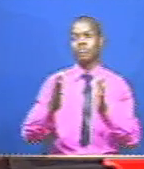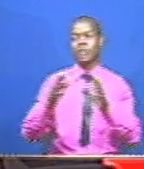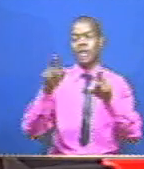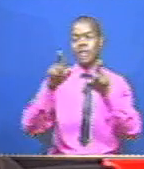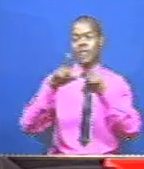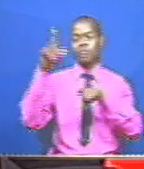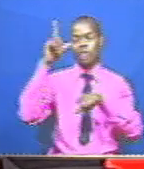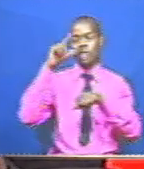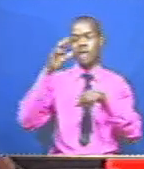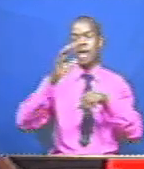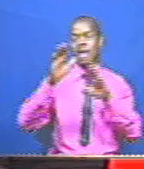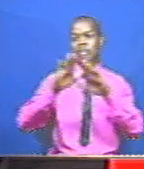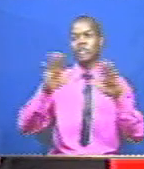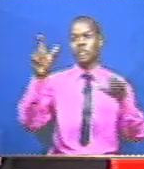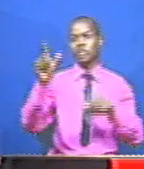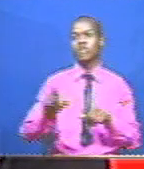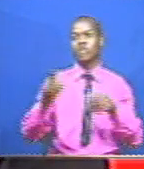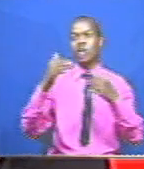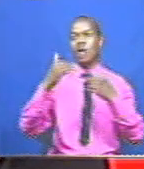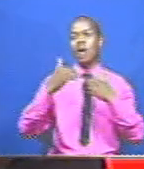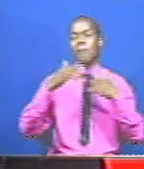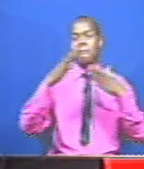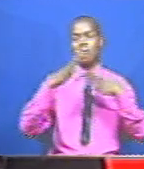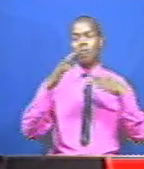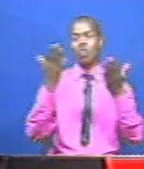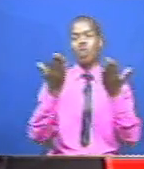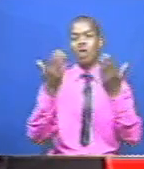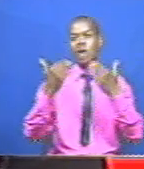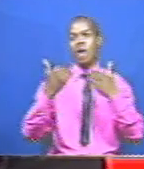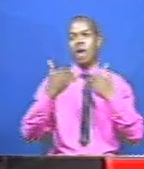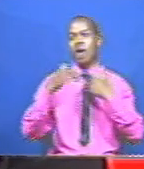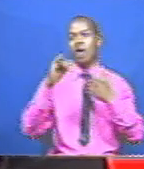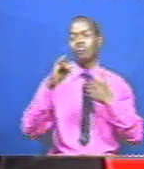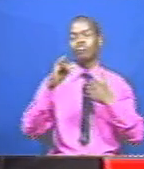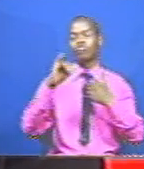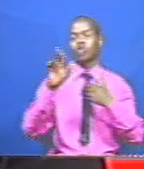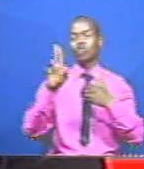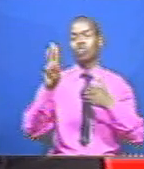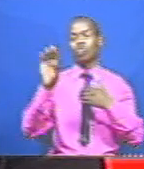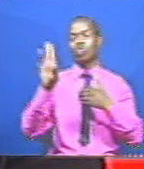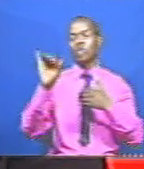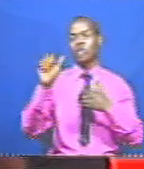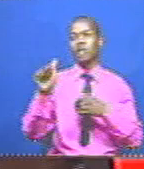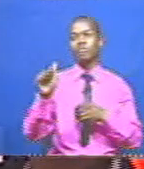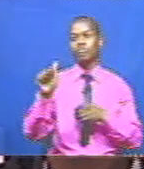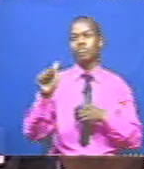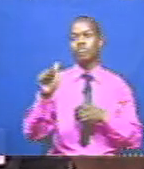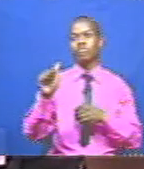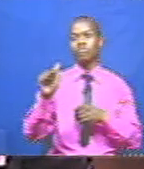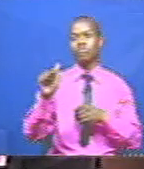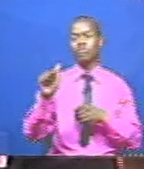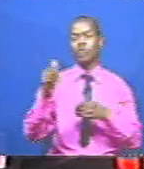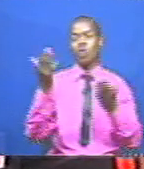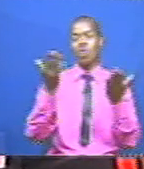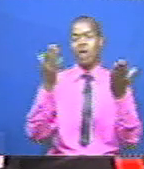Lake Region is forming a bank, we are putting in a Jumuiya Fund. The Jumuiya Fund is going to be a catalytic fund where